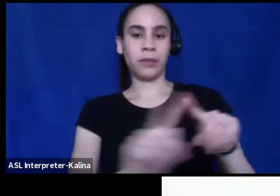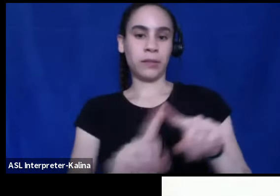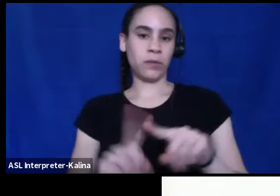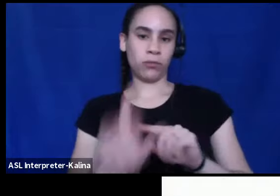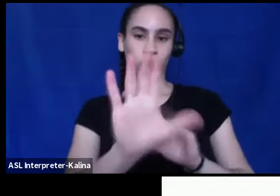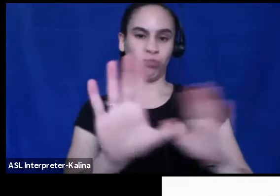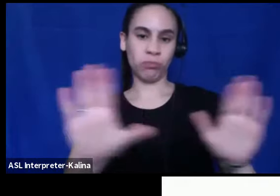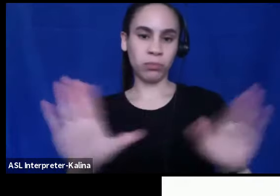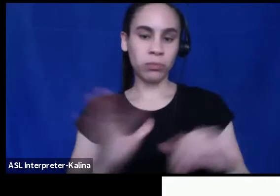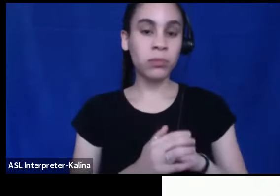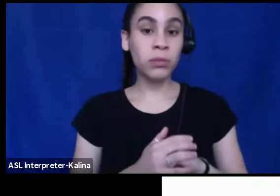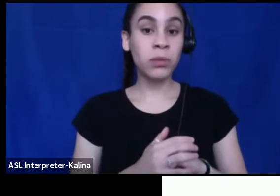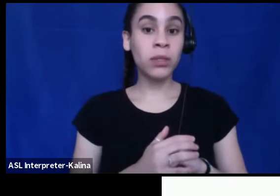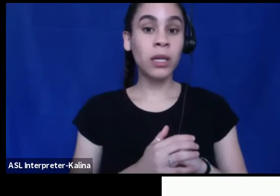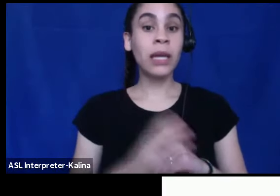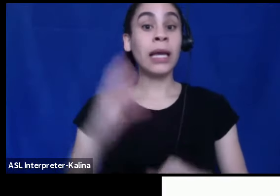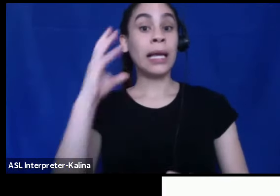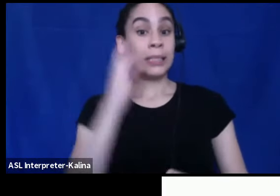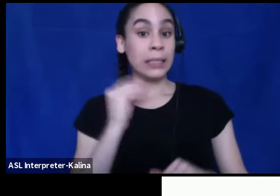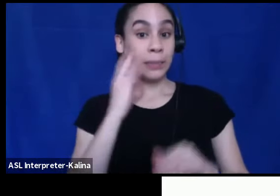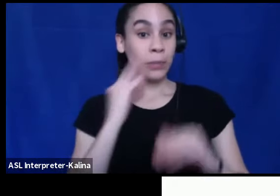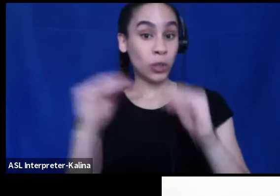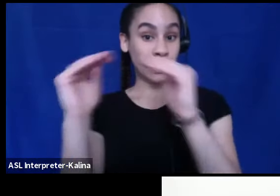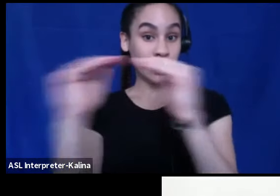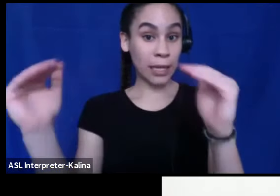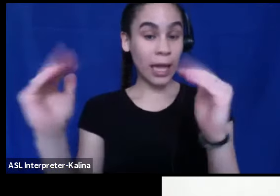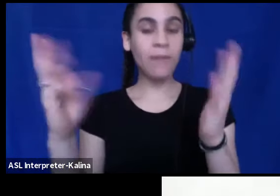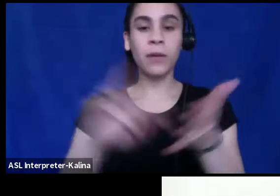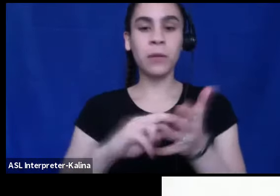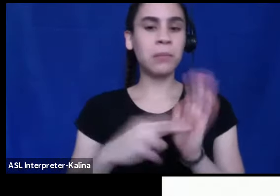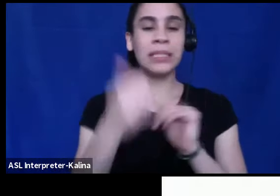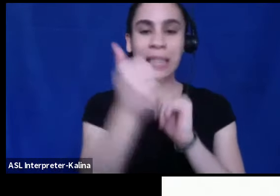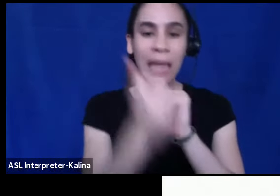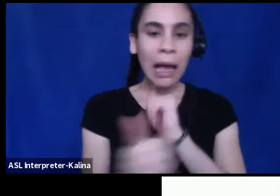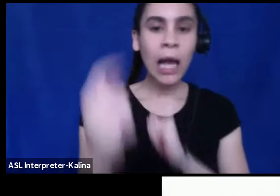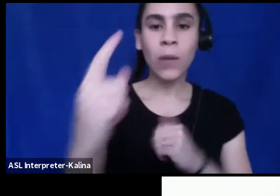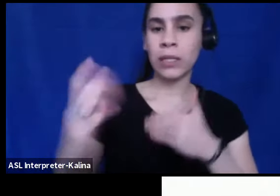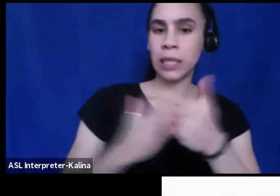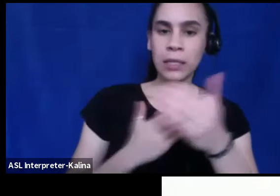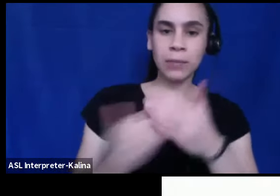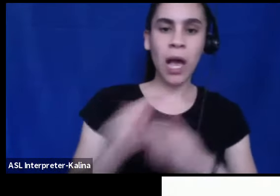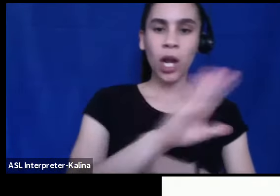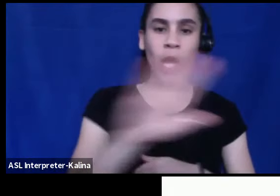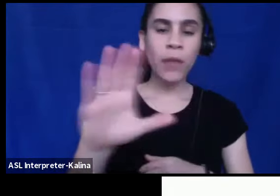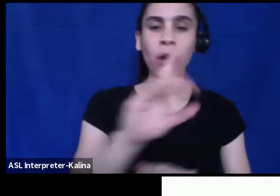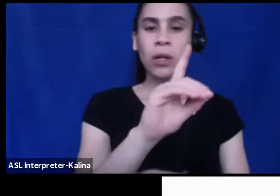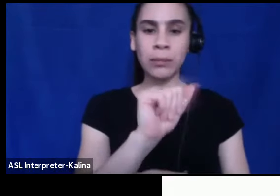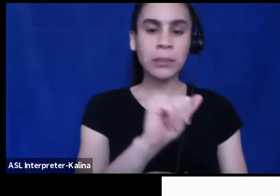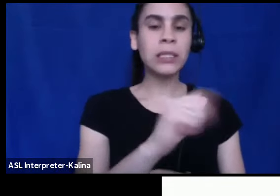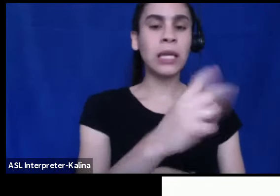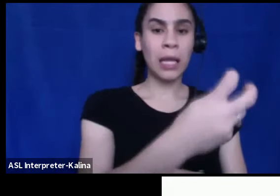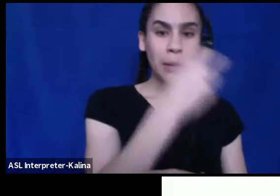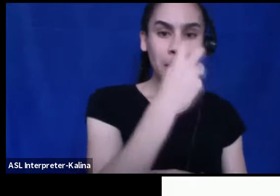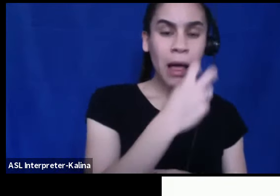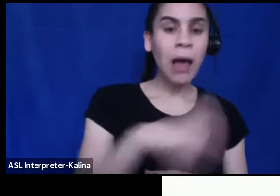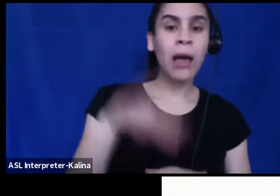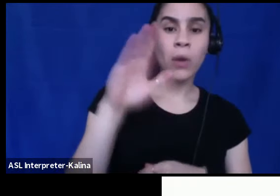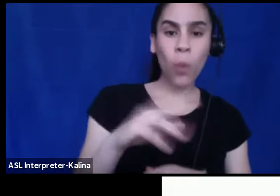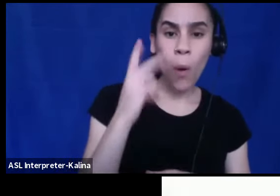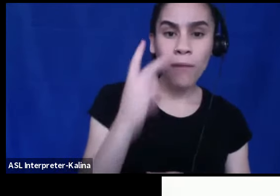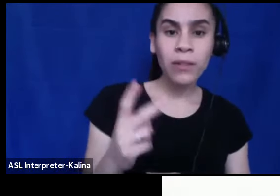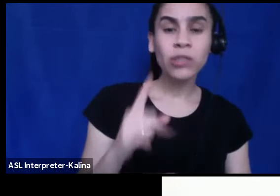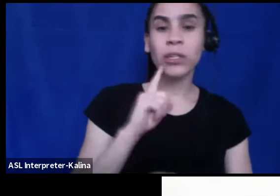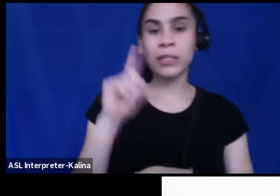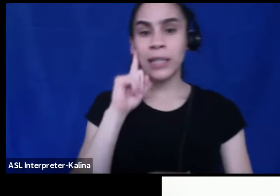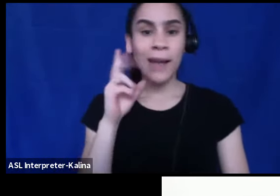an experience level, it means that anyone, no matter their disability, whether they're blind, low vision, deaf, hard of hearing, or